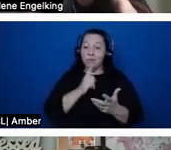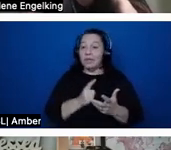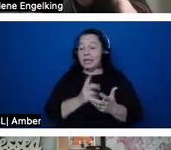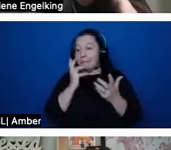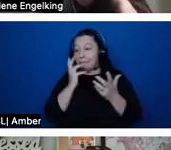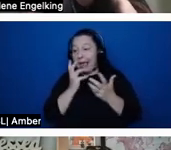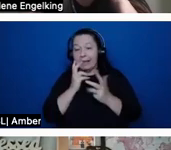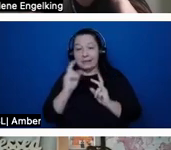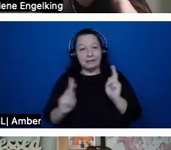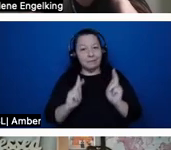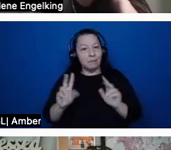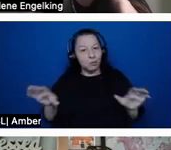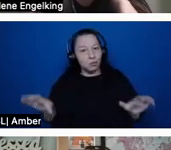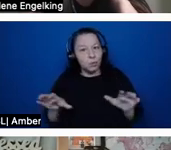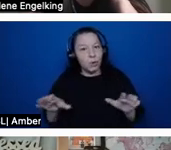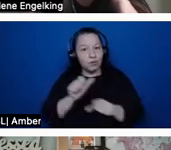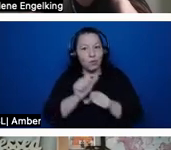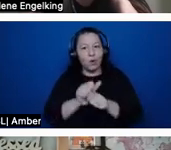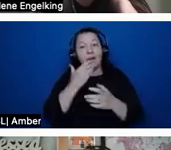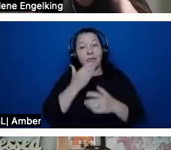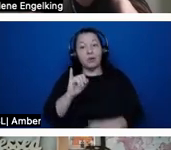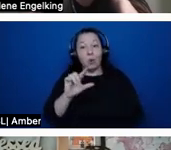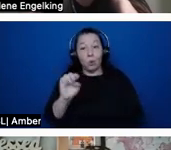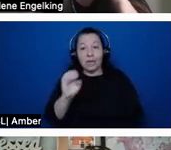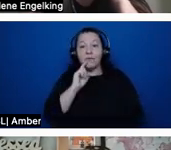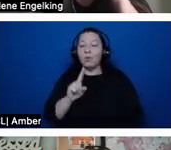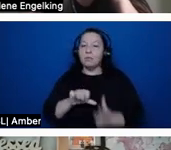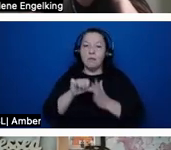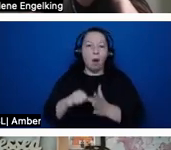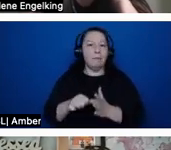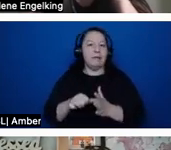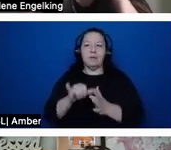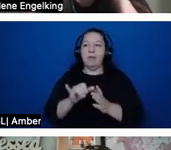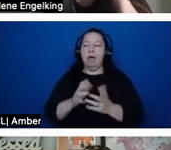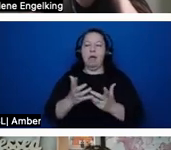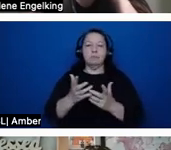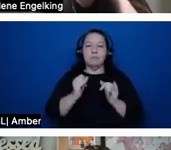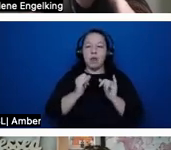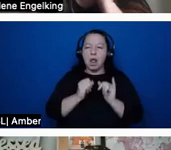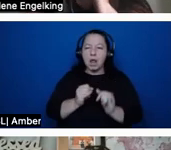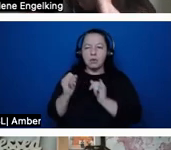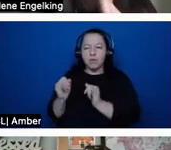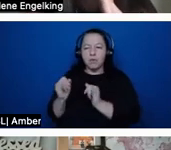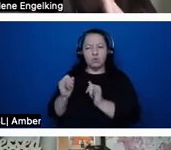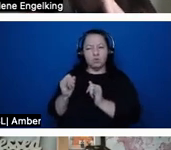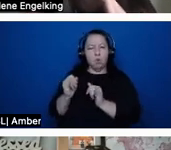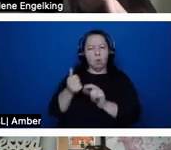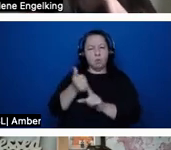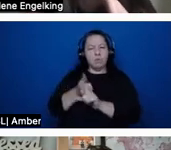who are doing that work. And so thank you, Jolene, for uplifting the importance of the individual as well as the